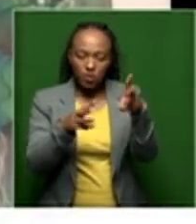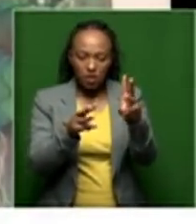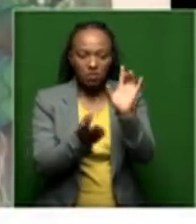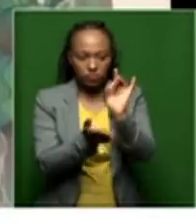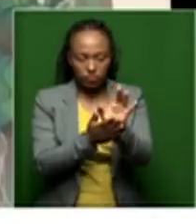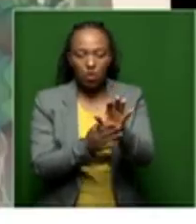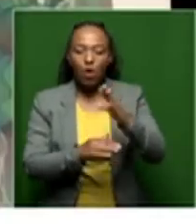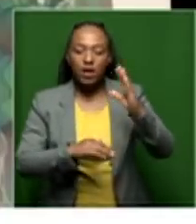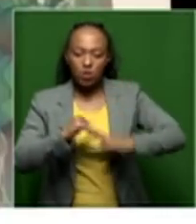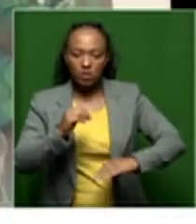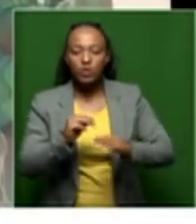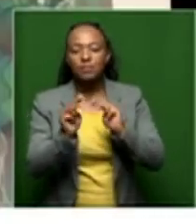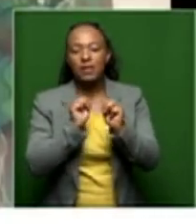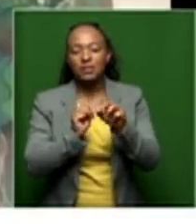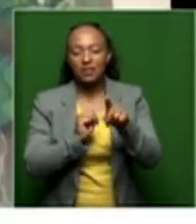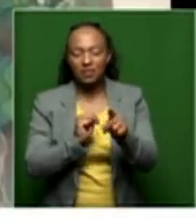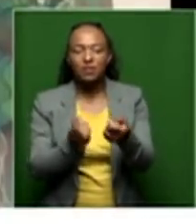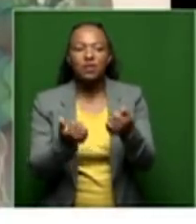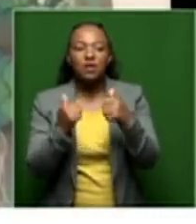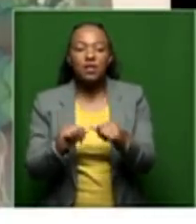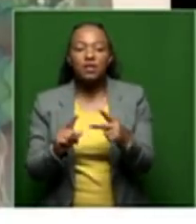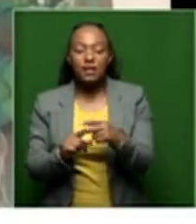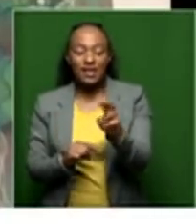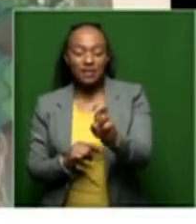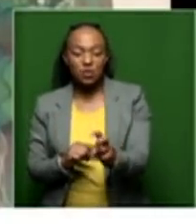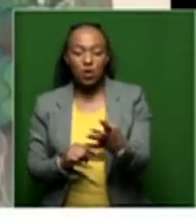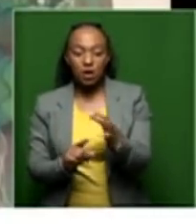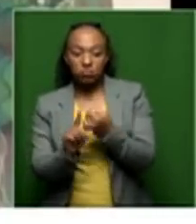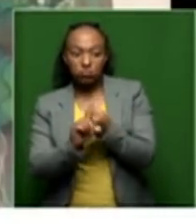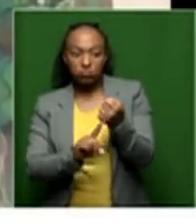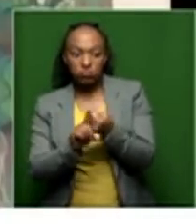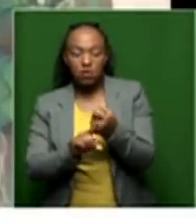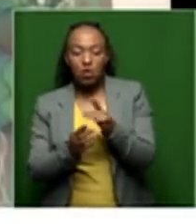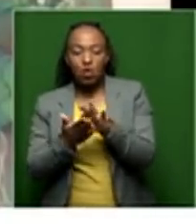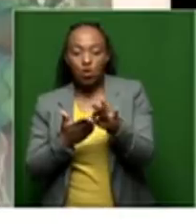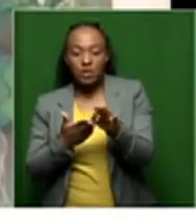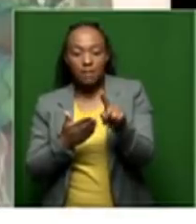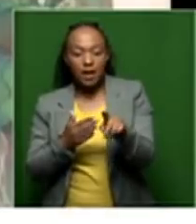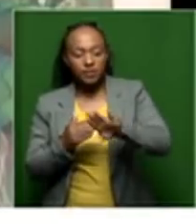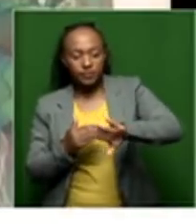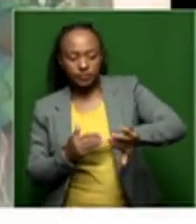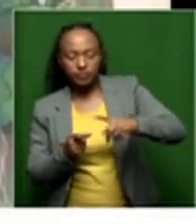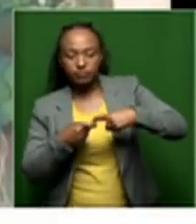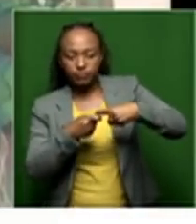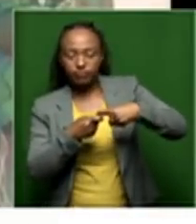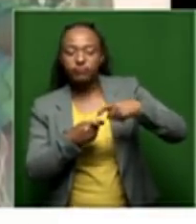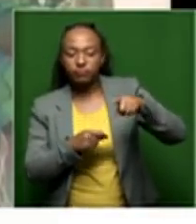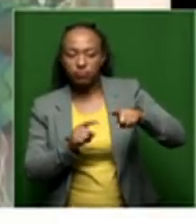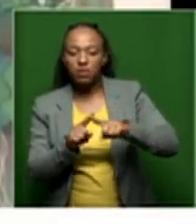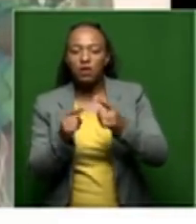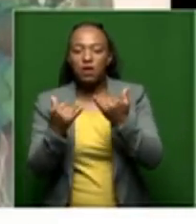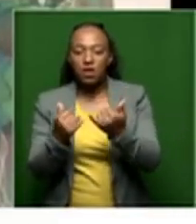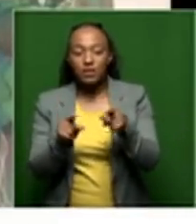for consequence management. And the SIU is pursuing to have that contract set aside. And of